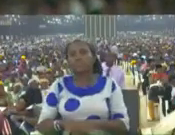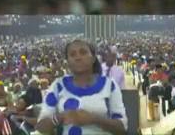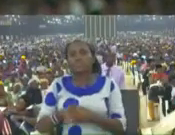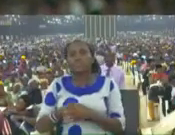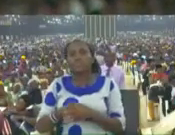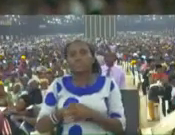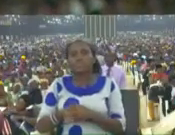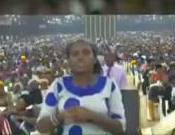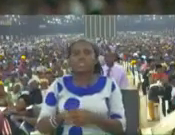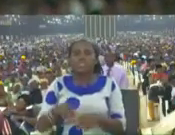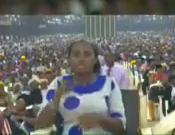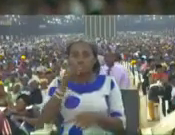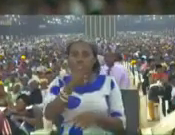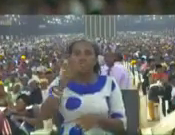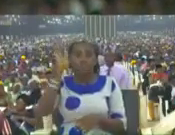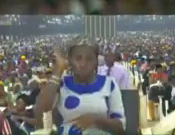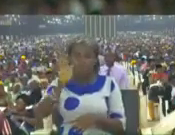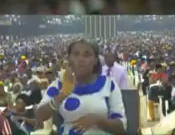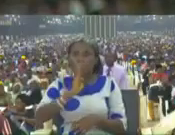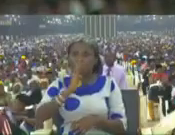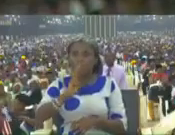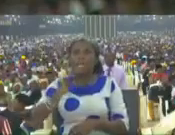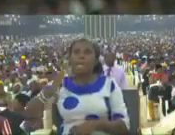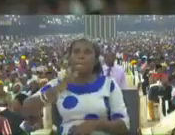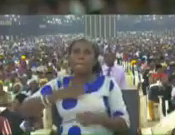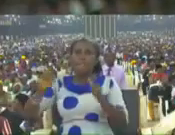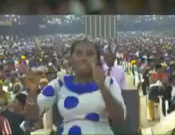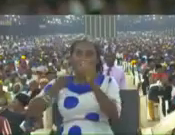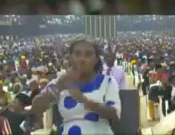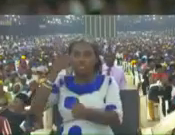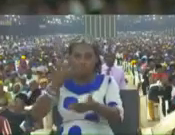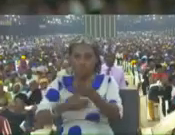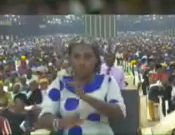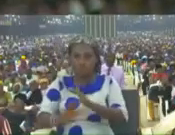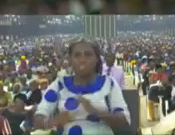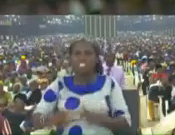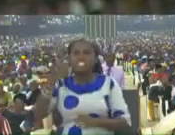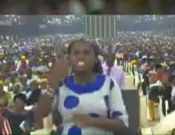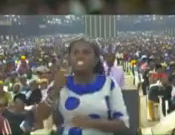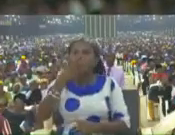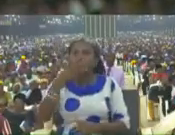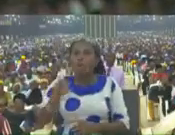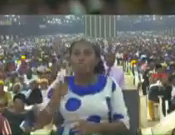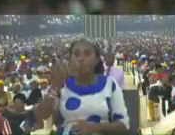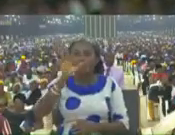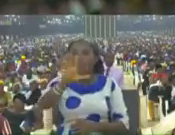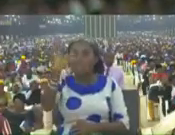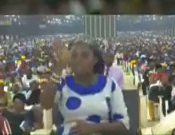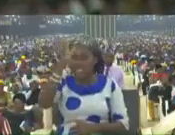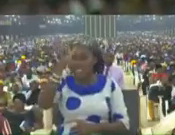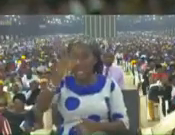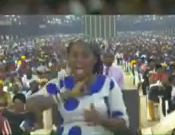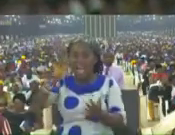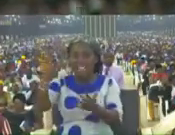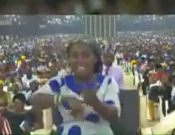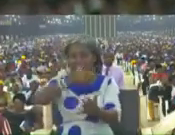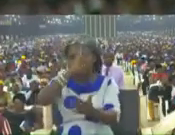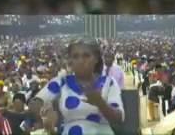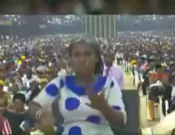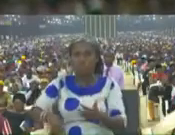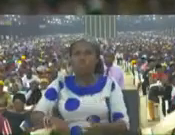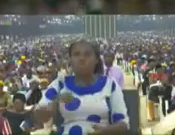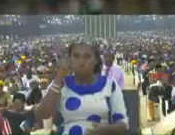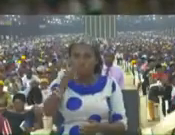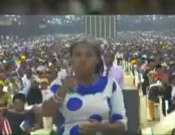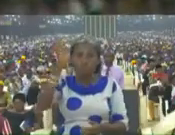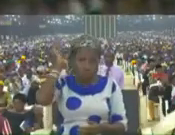You will be my firstborn. The curse of your father, I cancel. You will be the one who will be serving